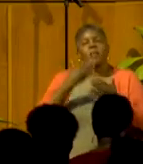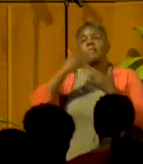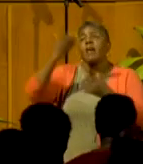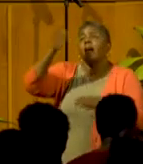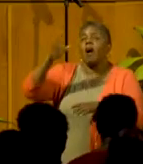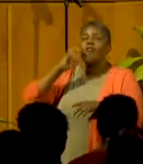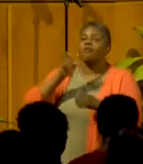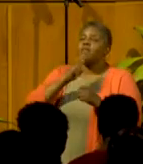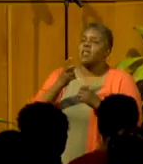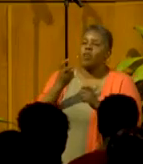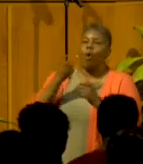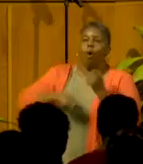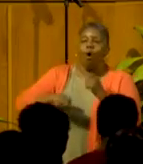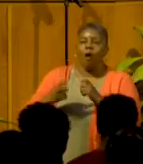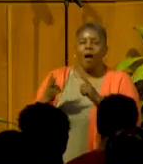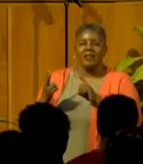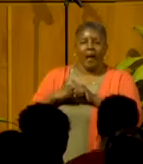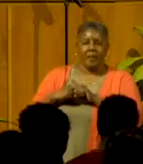for hard assignments.